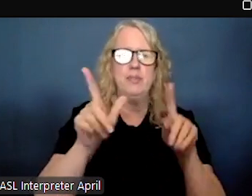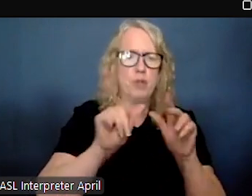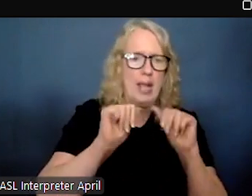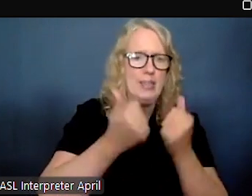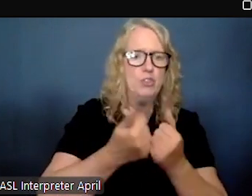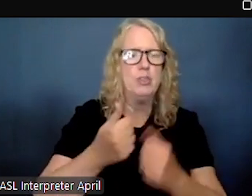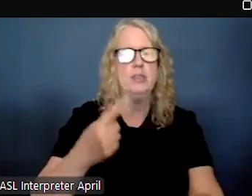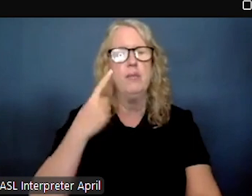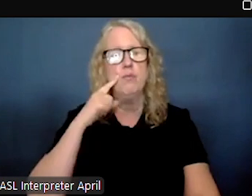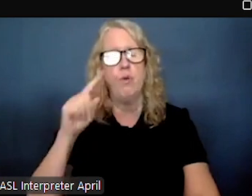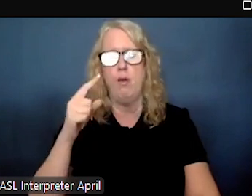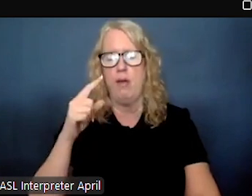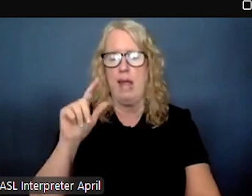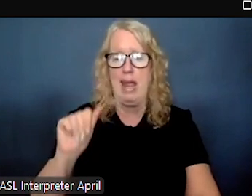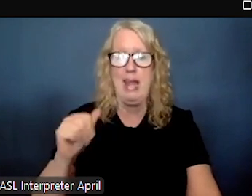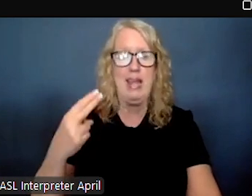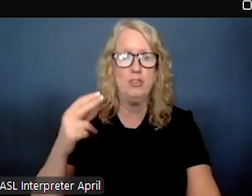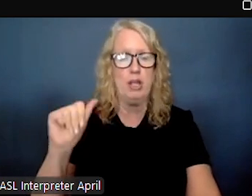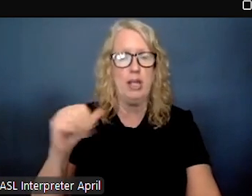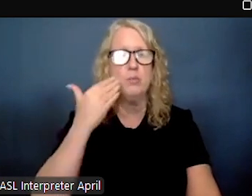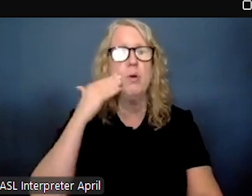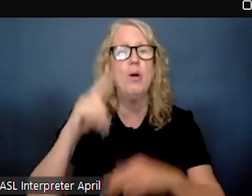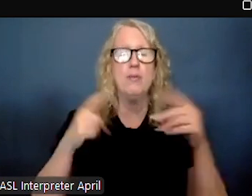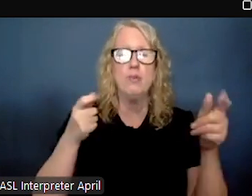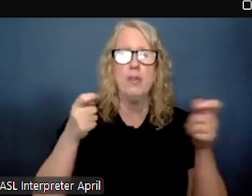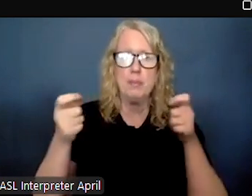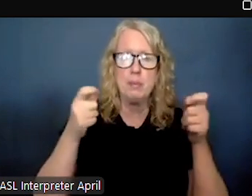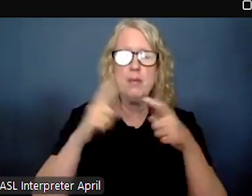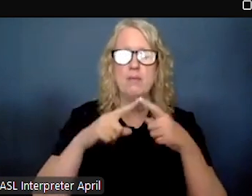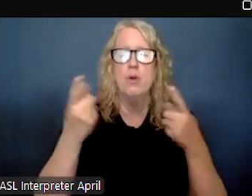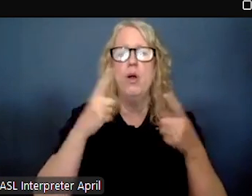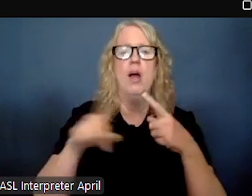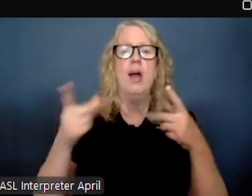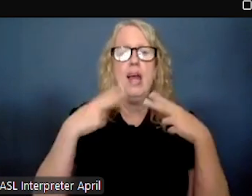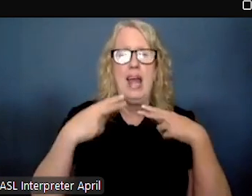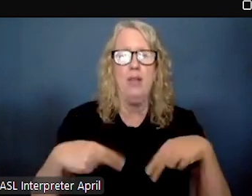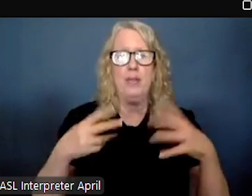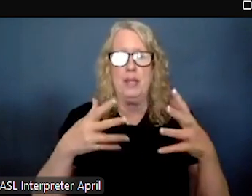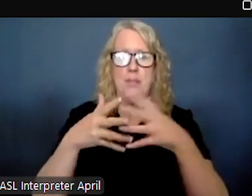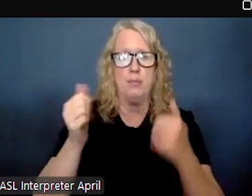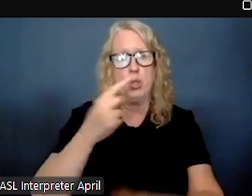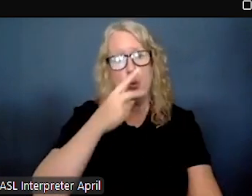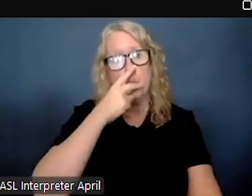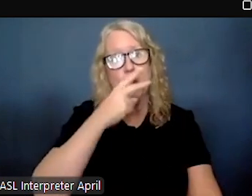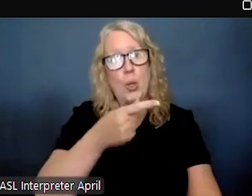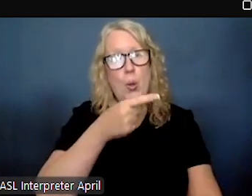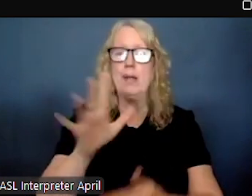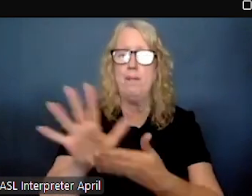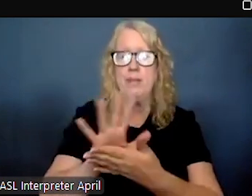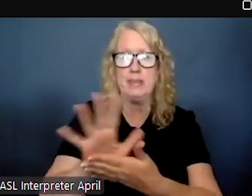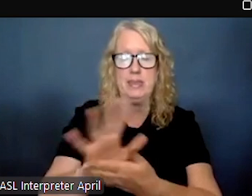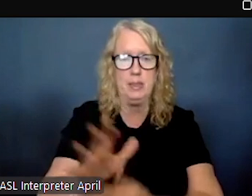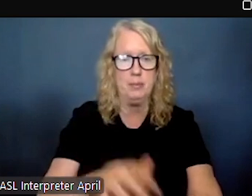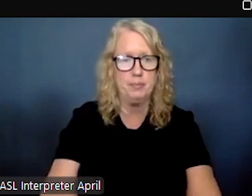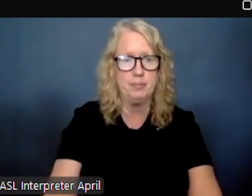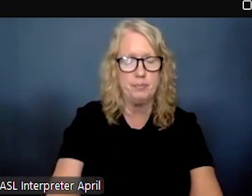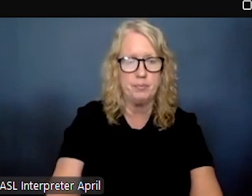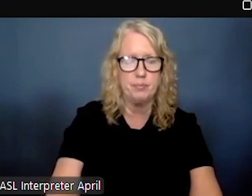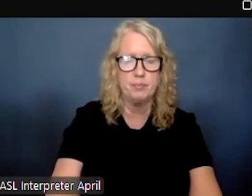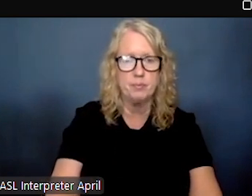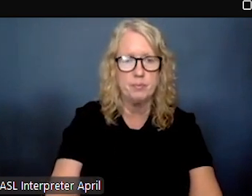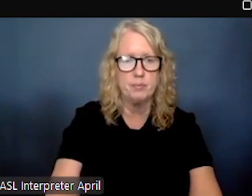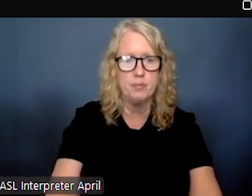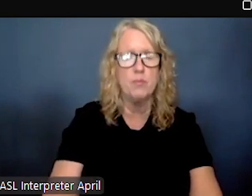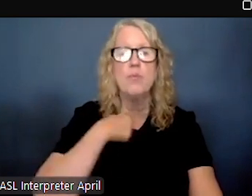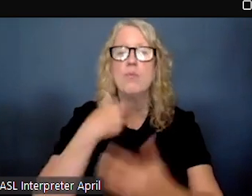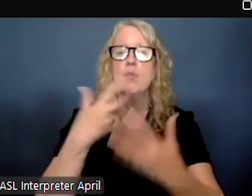agencies for AHA, otherwise known as the Administration for a Healthy America. Let's take a look at this clip. Priorities, I want